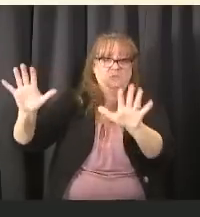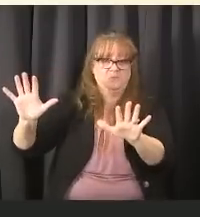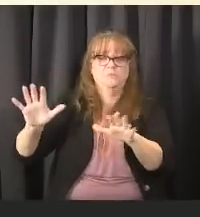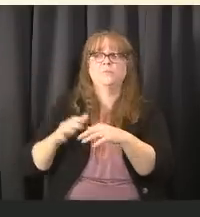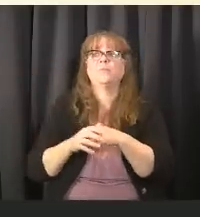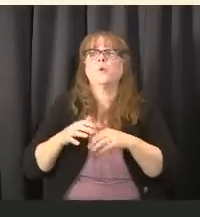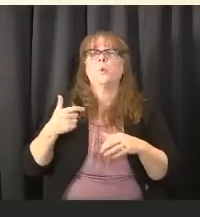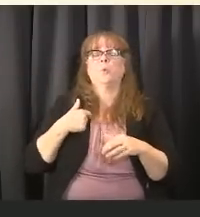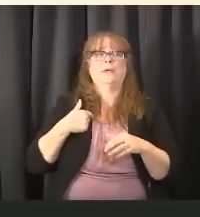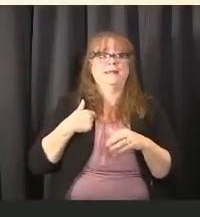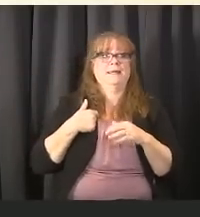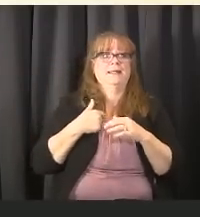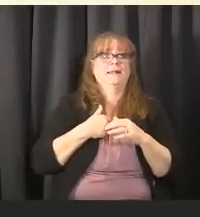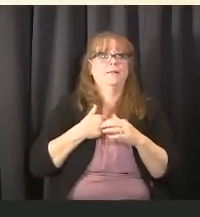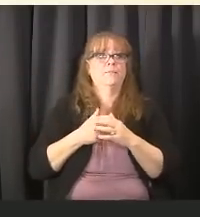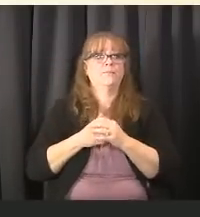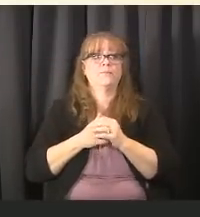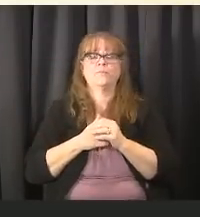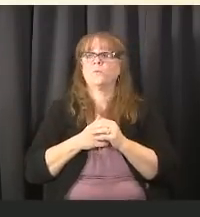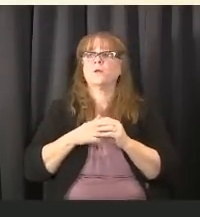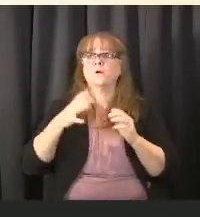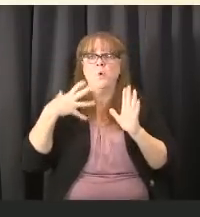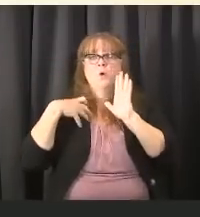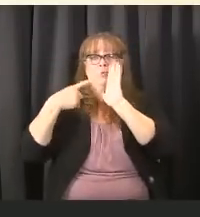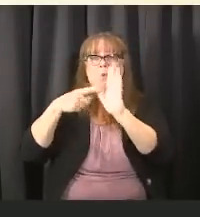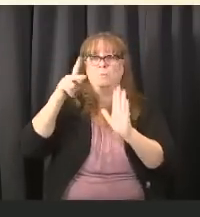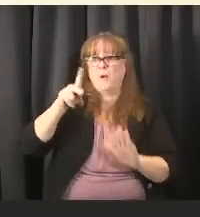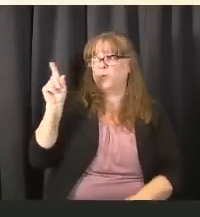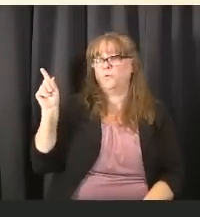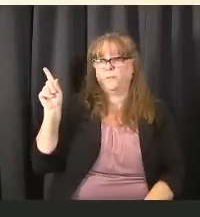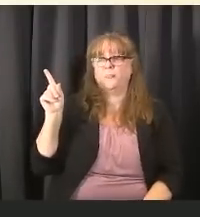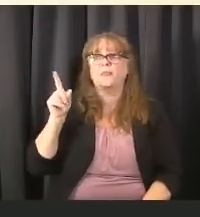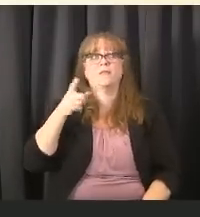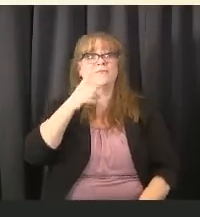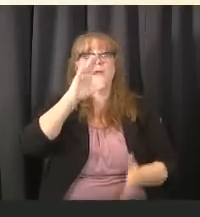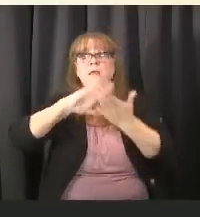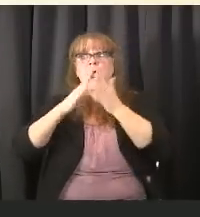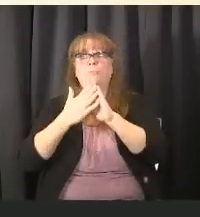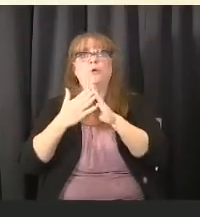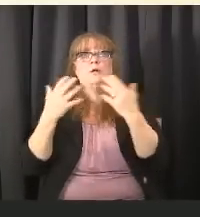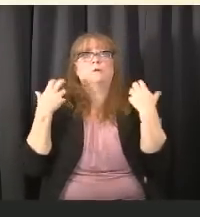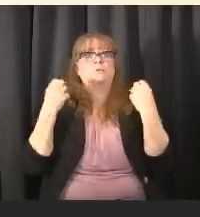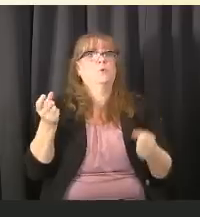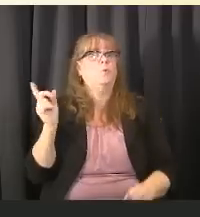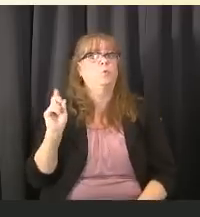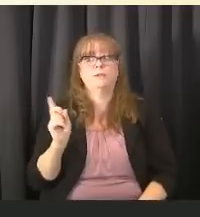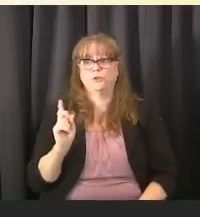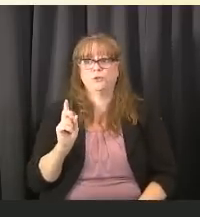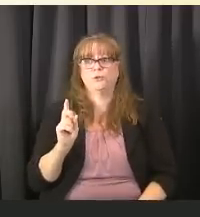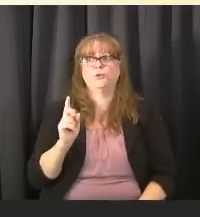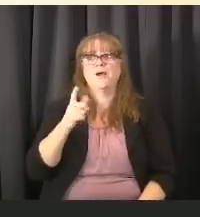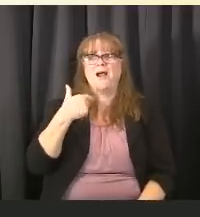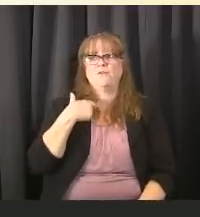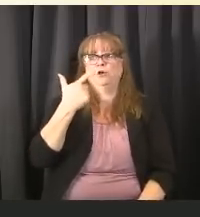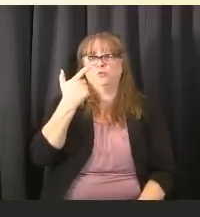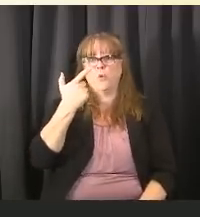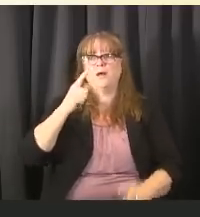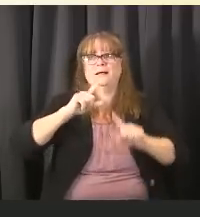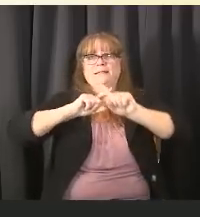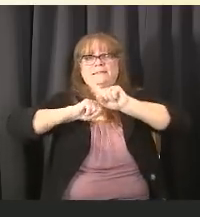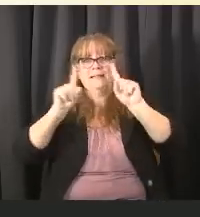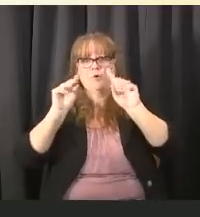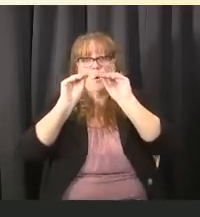about community health centers is there's 21 organizations like Salud across the state, and we're about in every